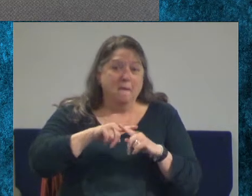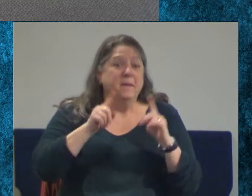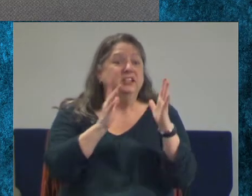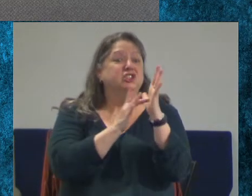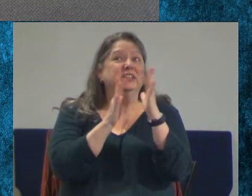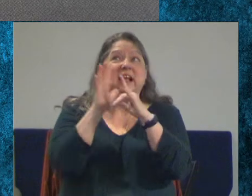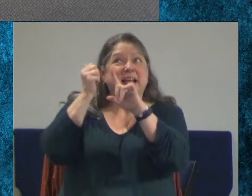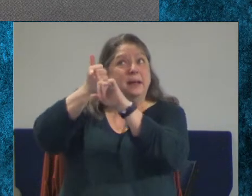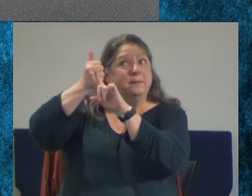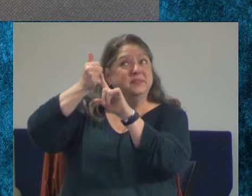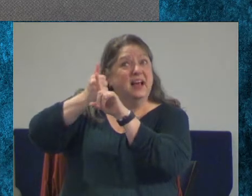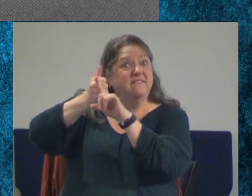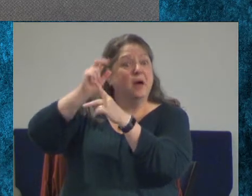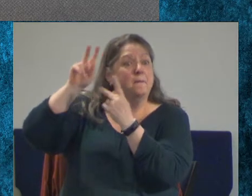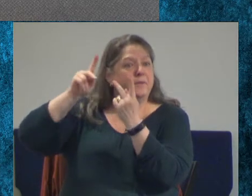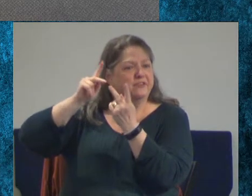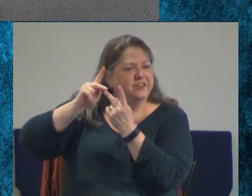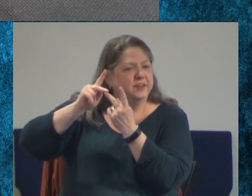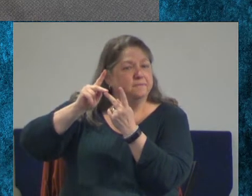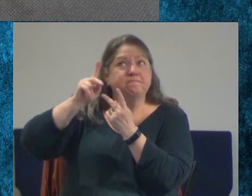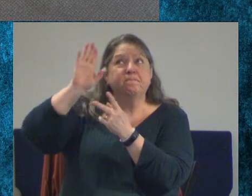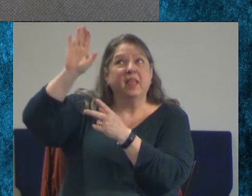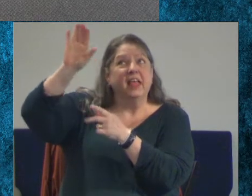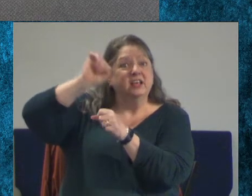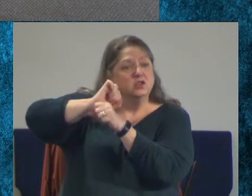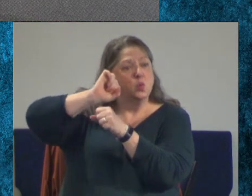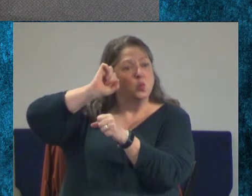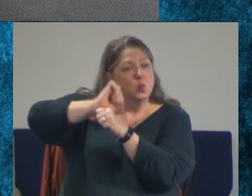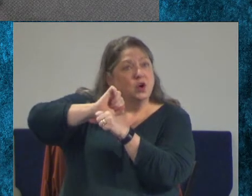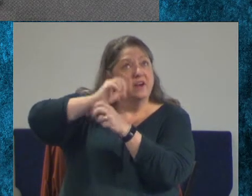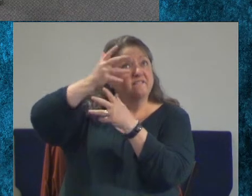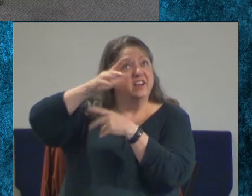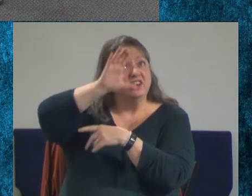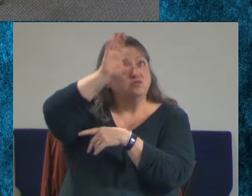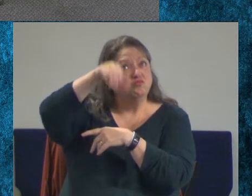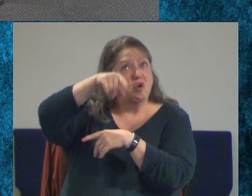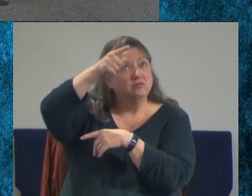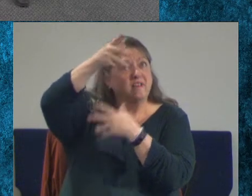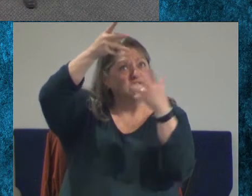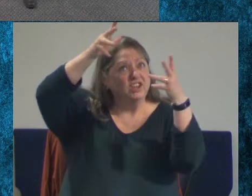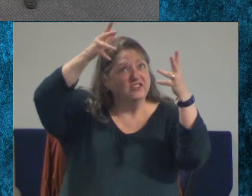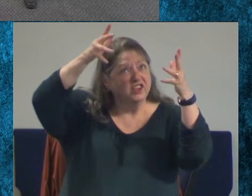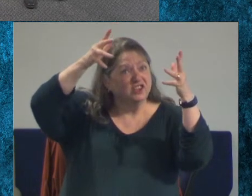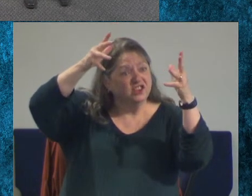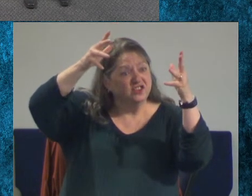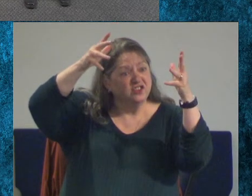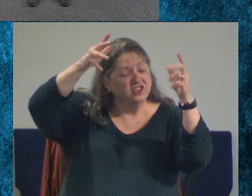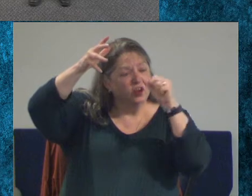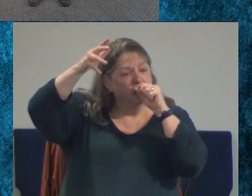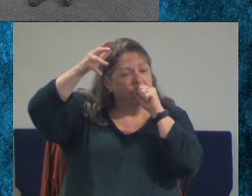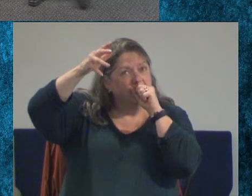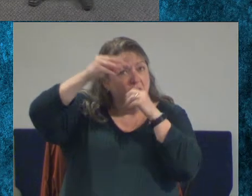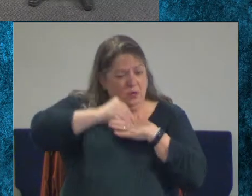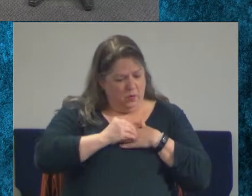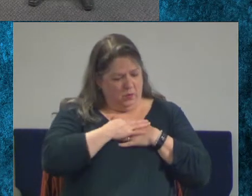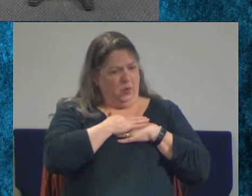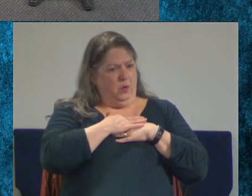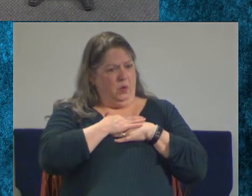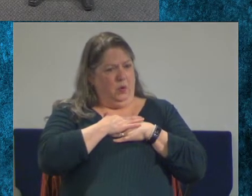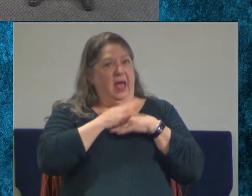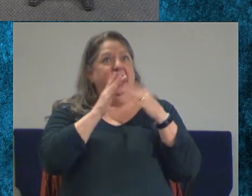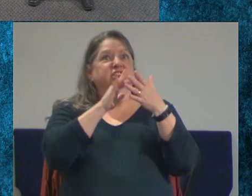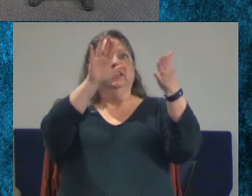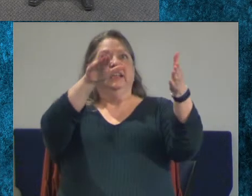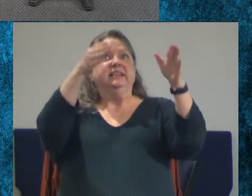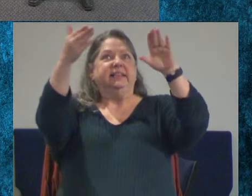Jesus, because of what Christ has completed for us at the cross, because of that, Jesus has died. He